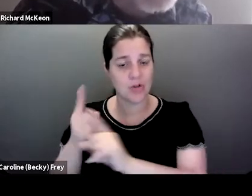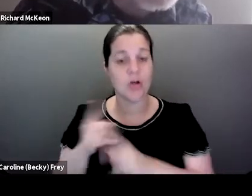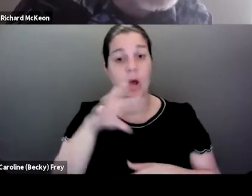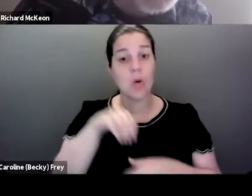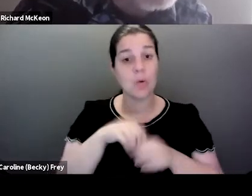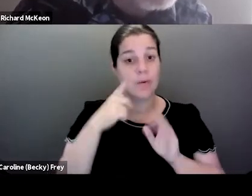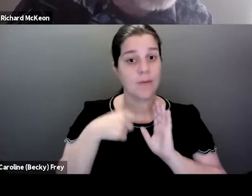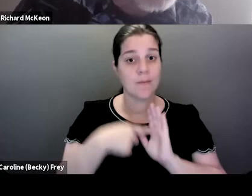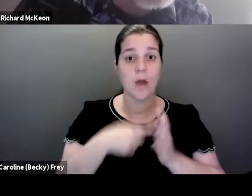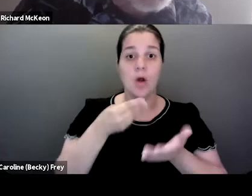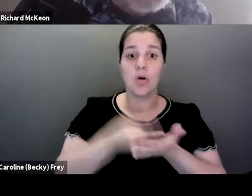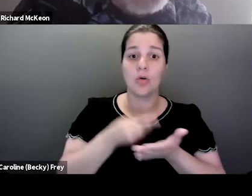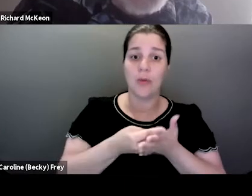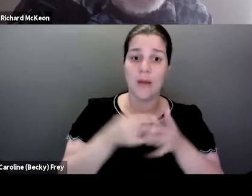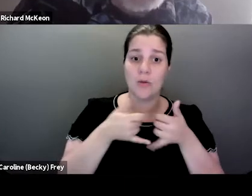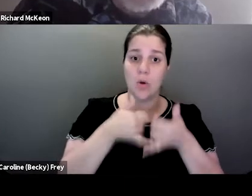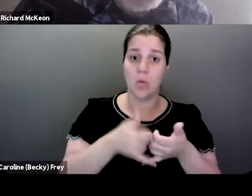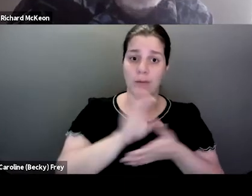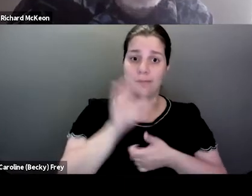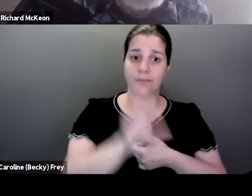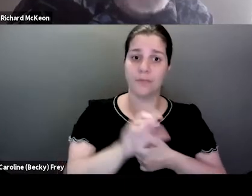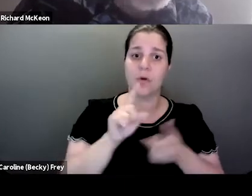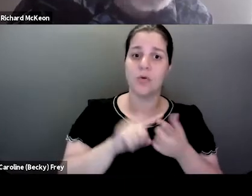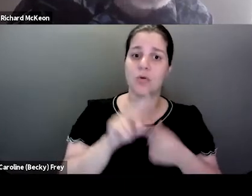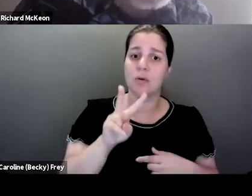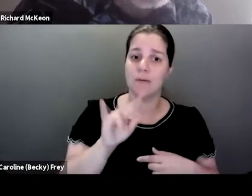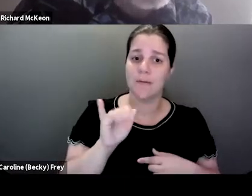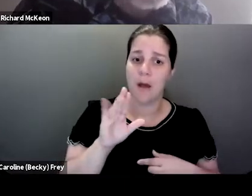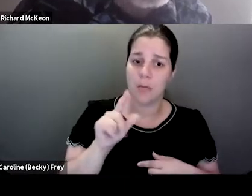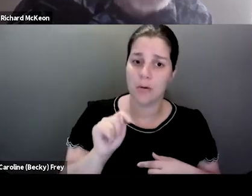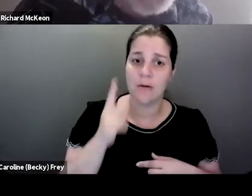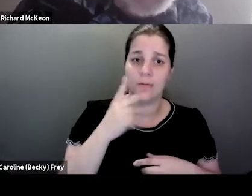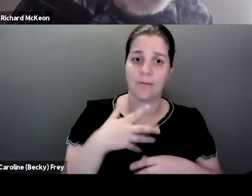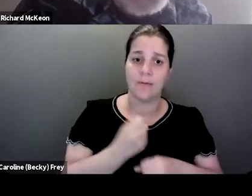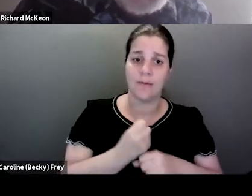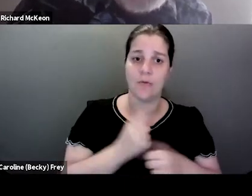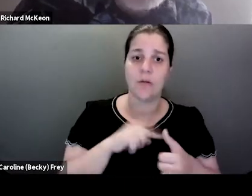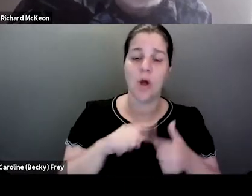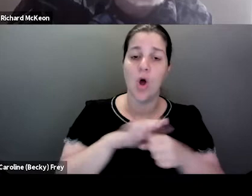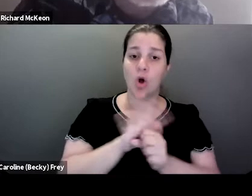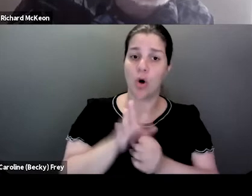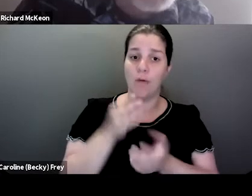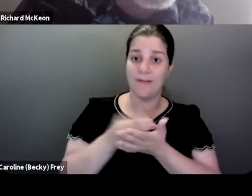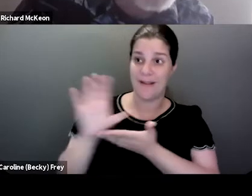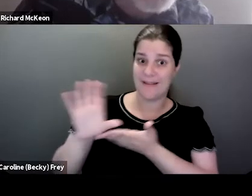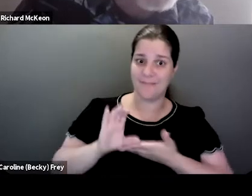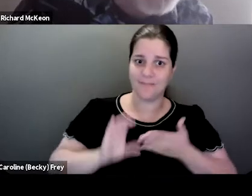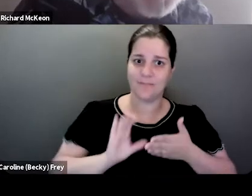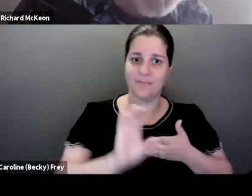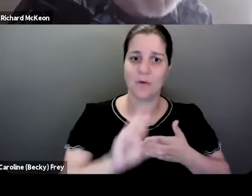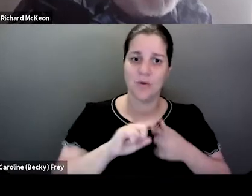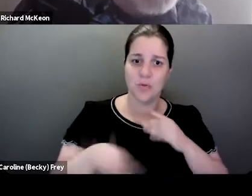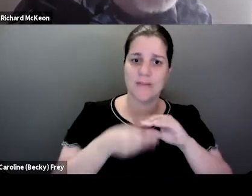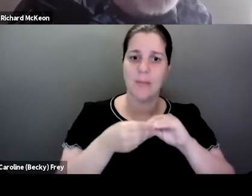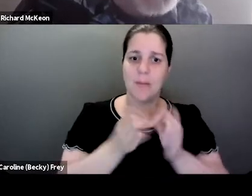grant award to Vibrant for the next 5 years, using COVID funding for a supplement, and the president's budget